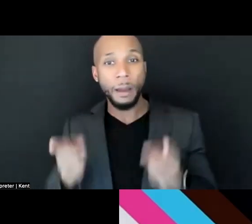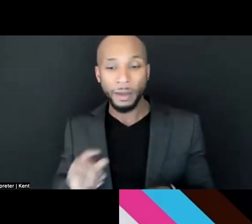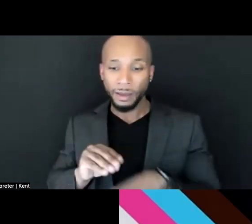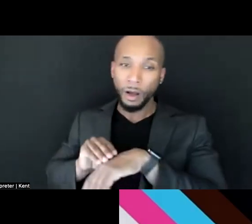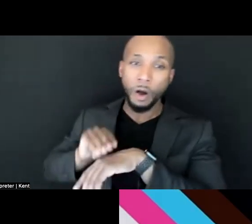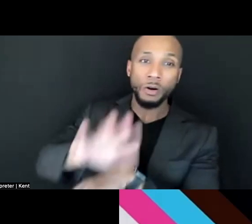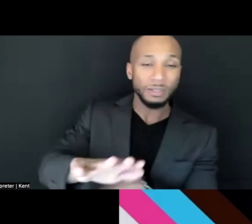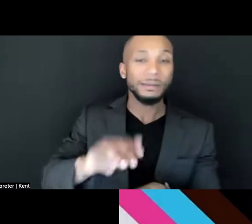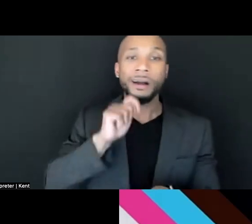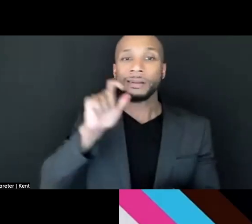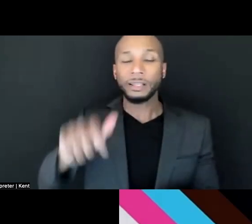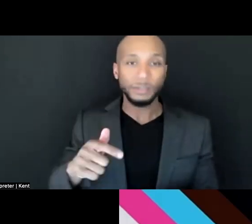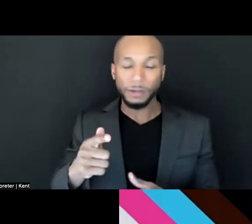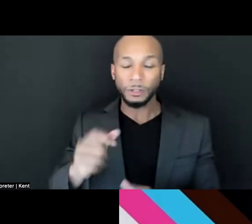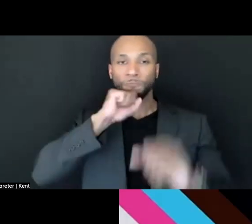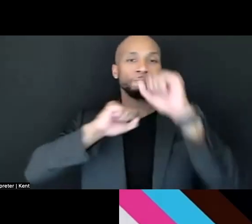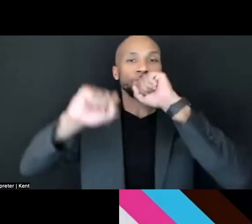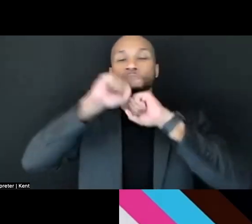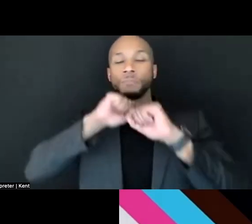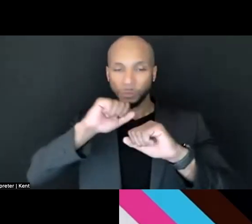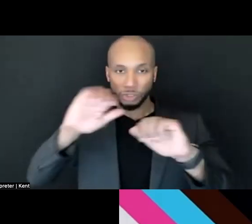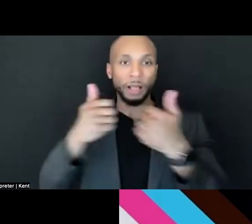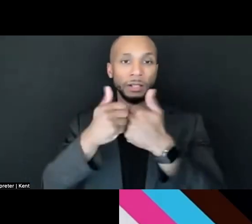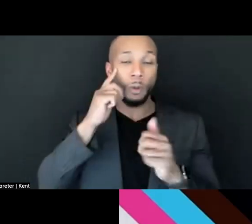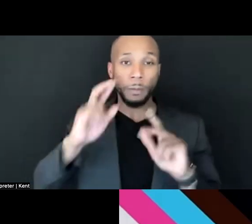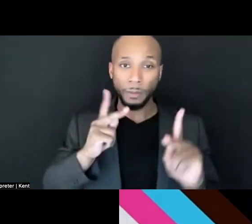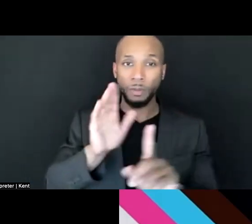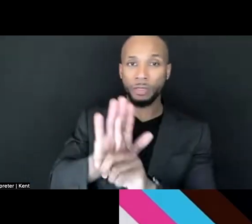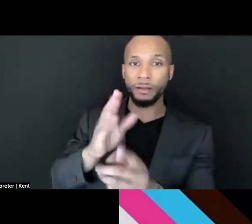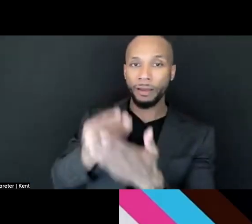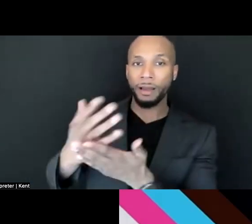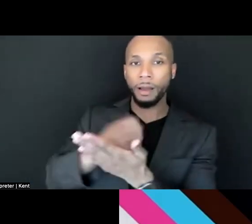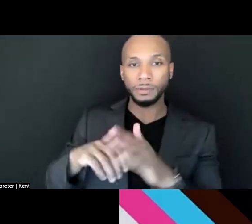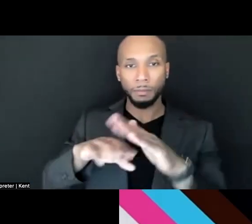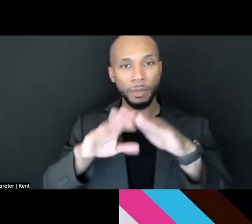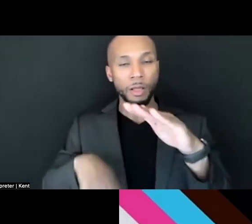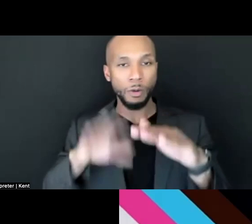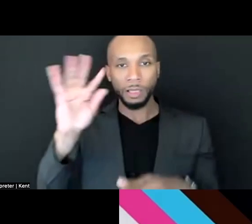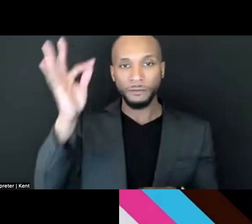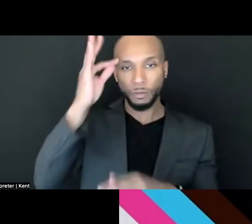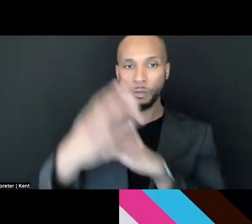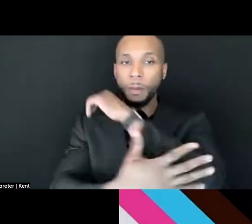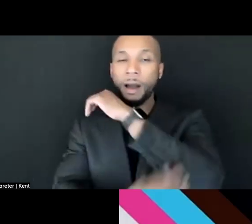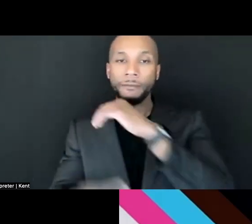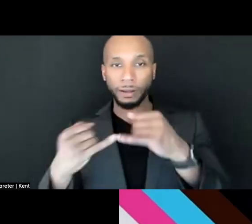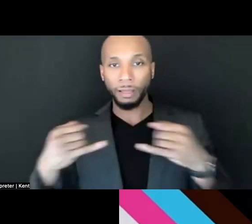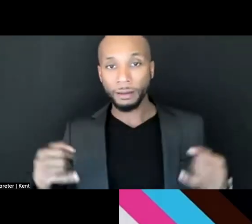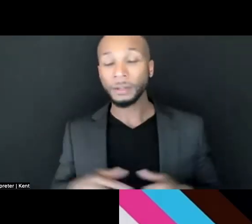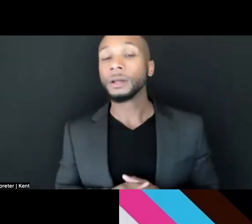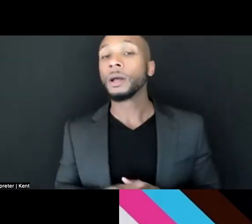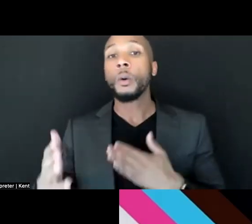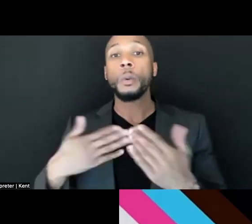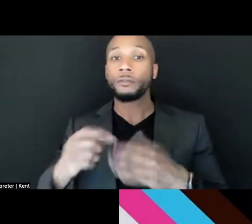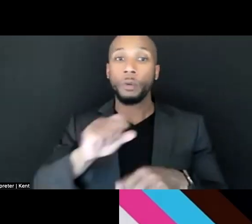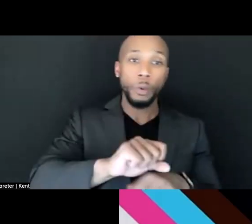for people whose income is below the federal poverty line. mm-hmm, However, whether they are working